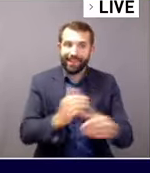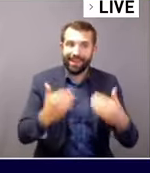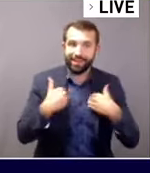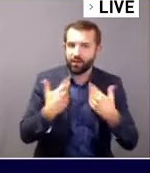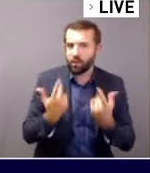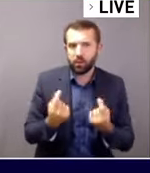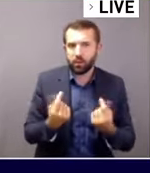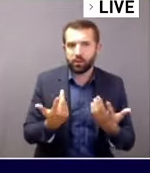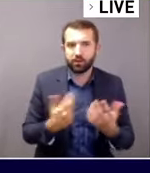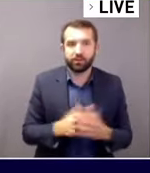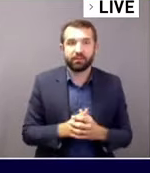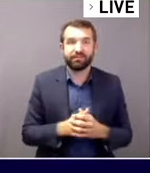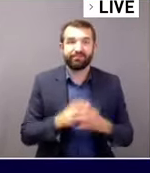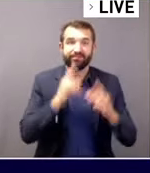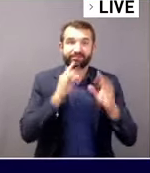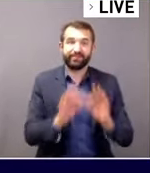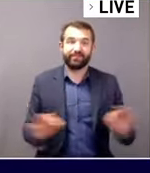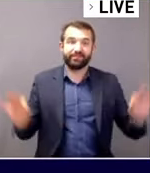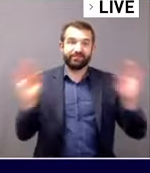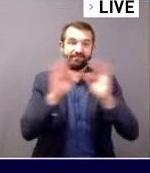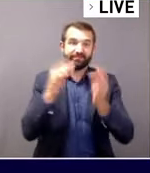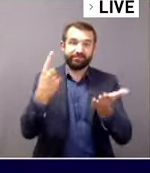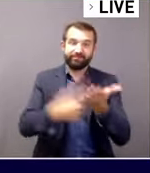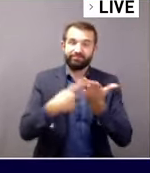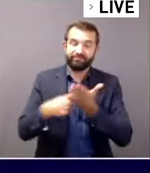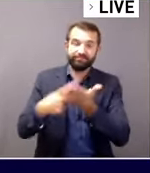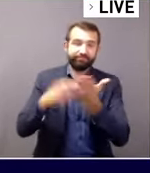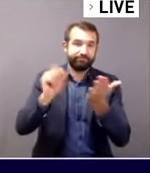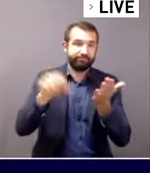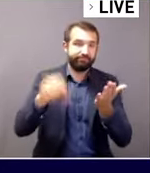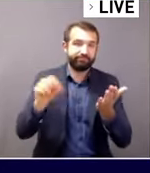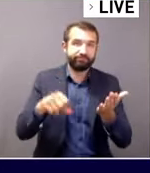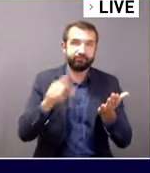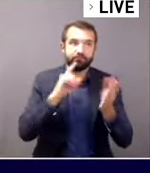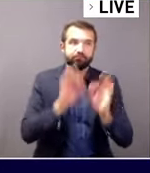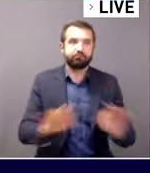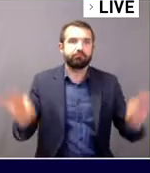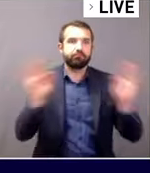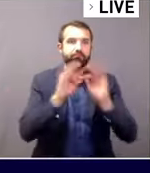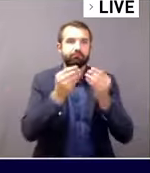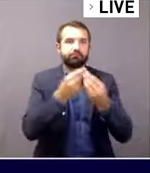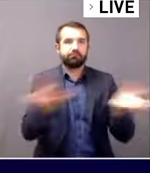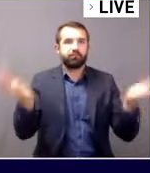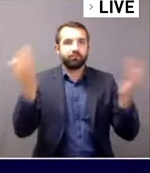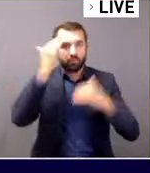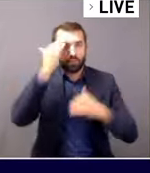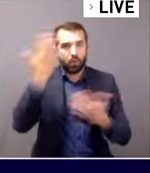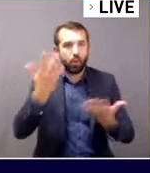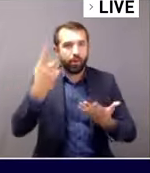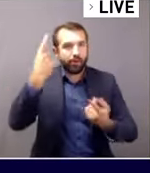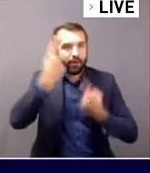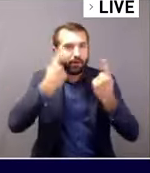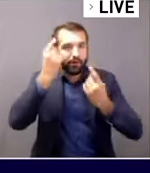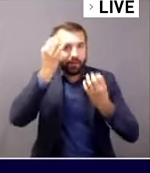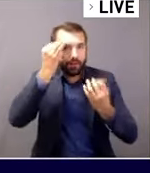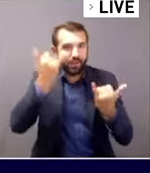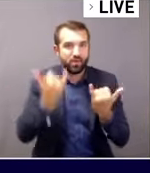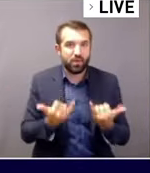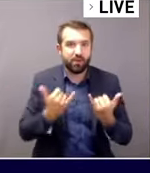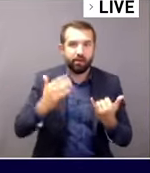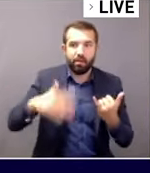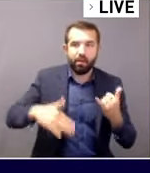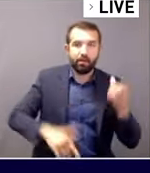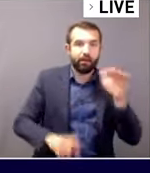now. We want folks to get a sense of what we're thinking right now before we start having cases, let alone the potential